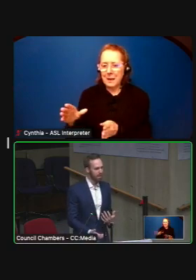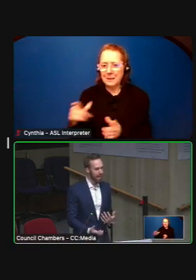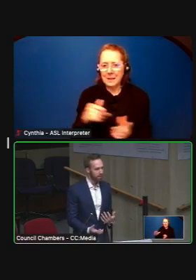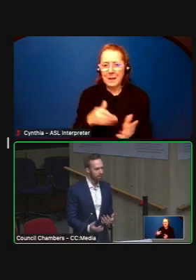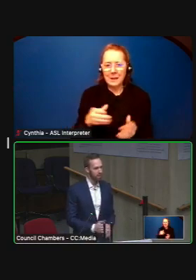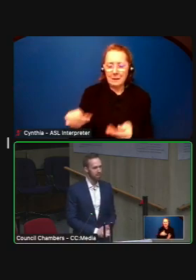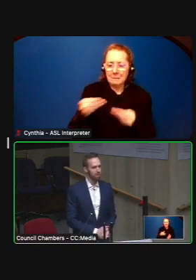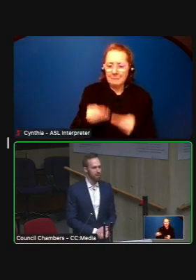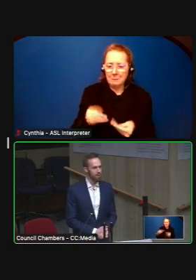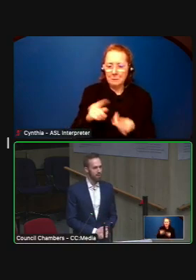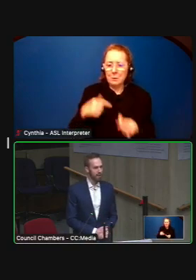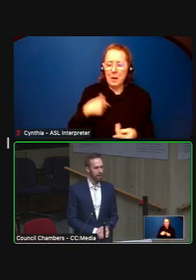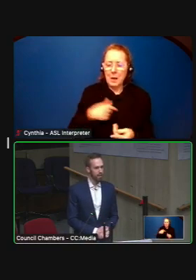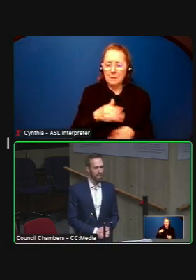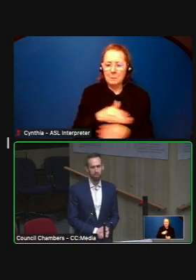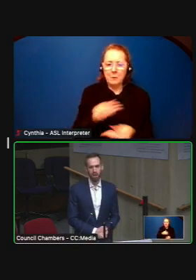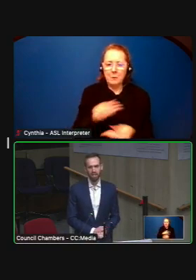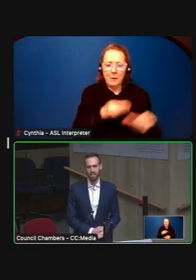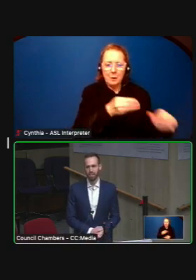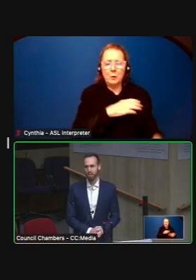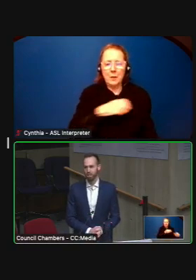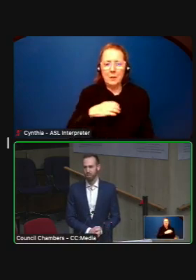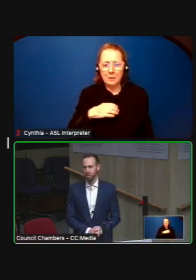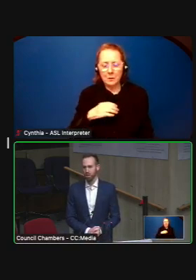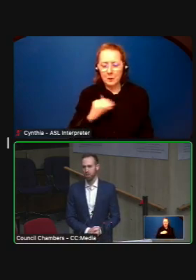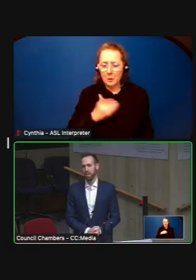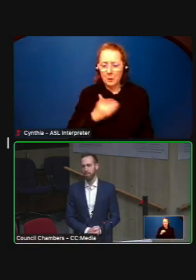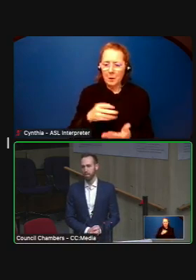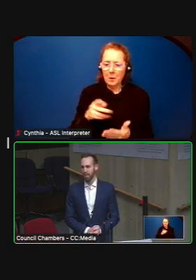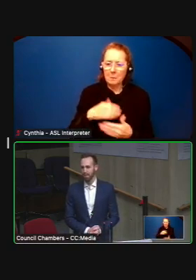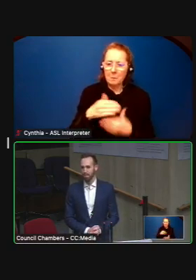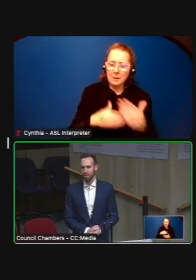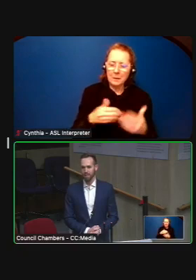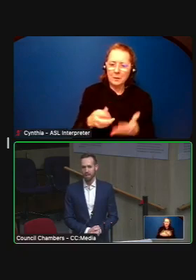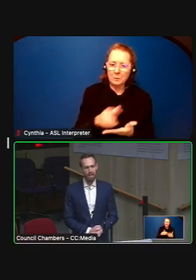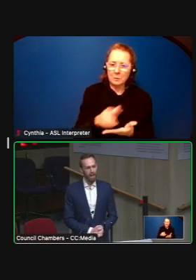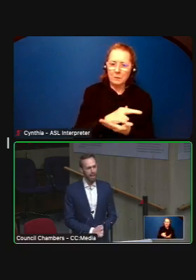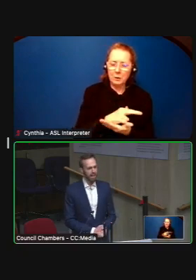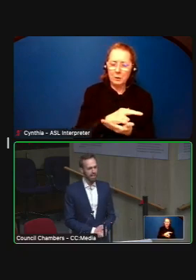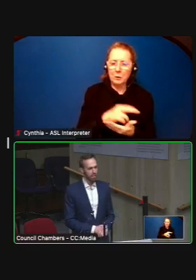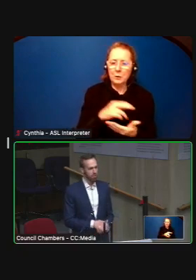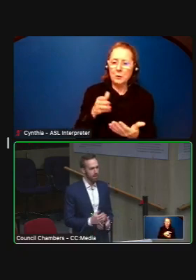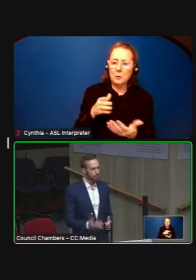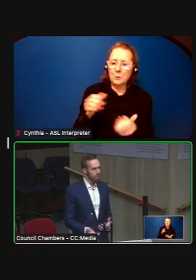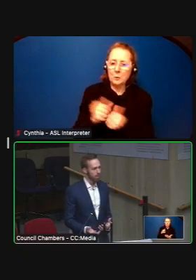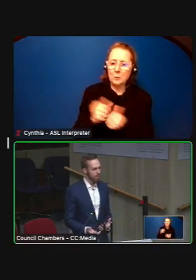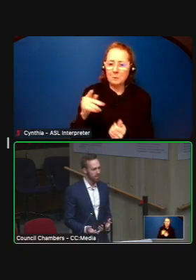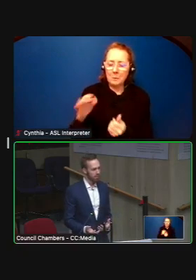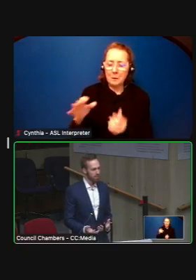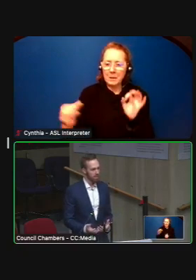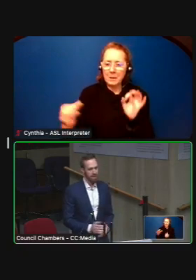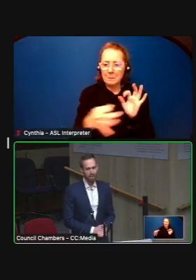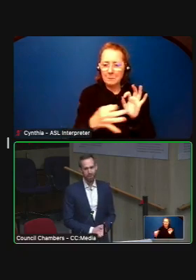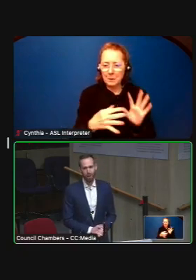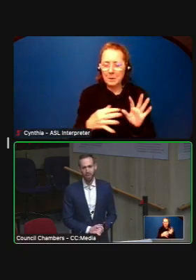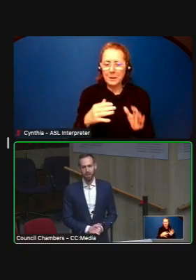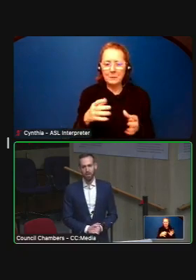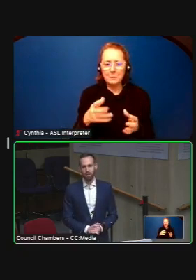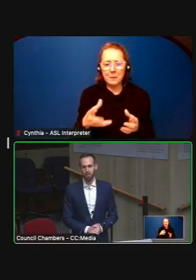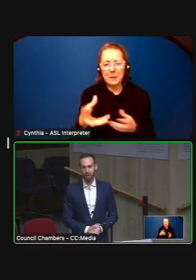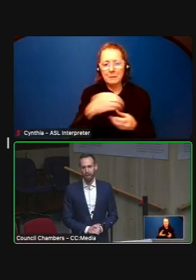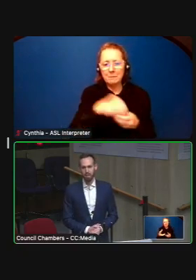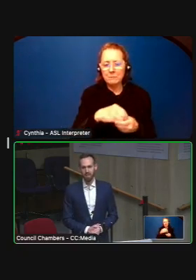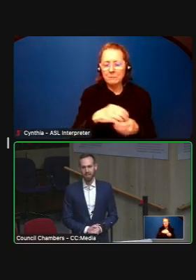they go to council, and so we have a process to review those, have public input, and engage with neighborhood associations. There is always a